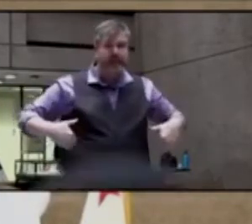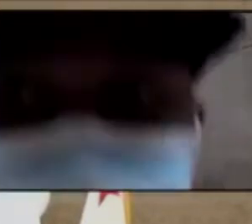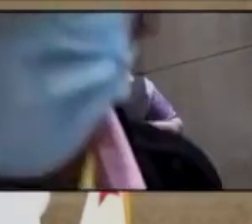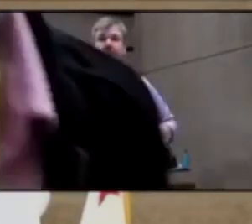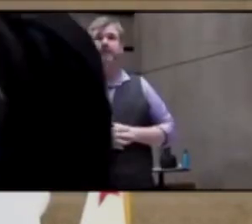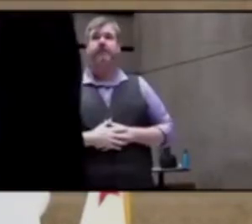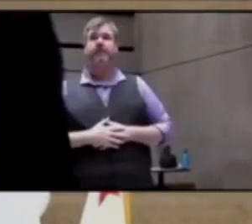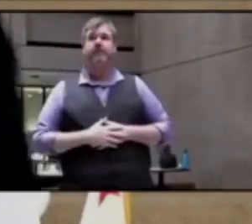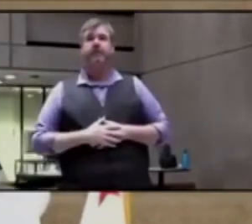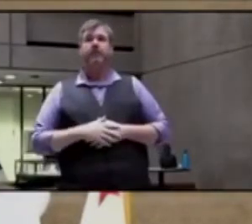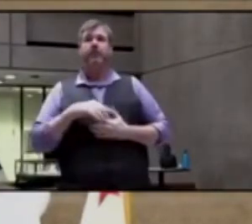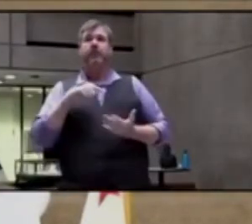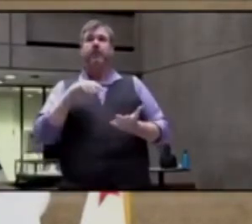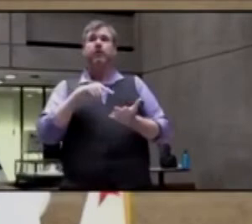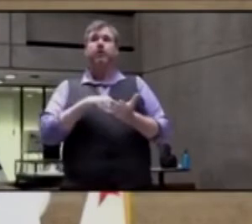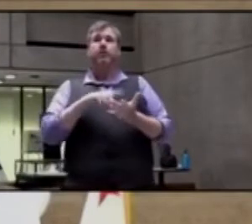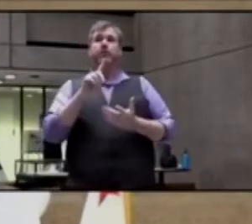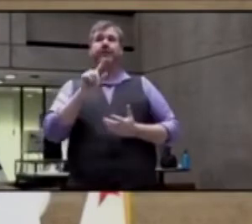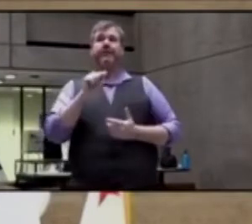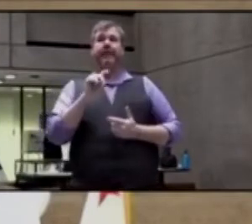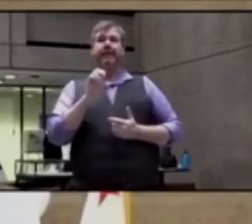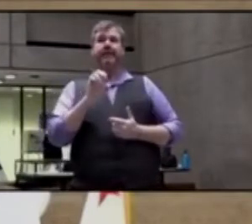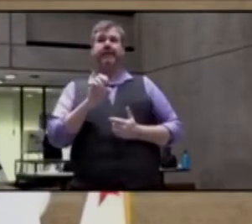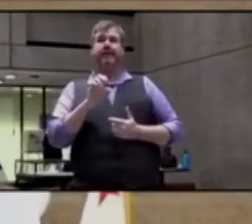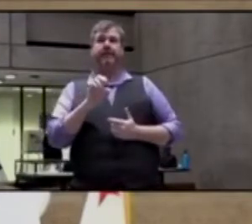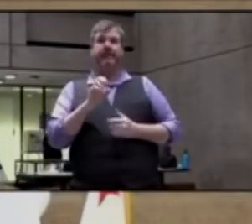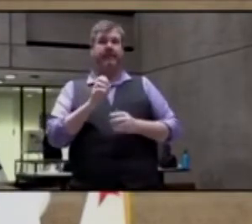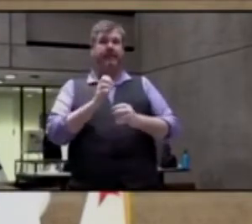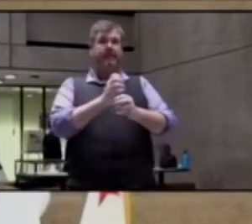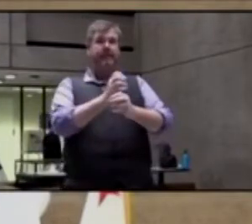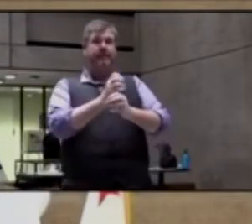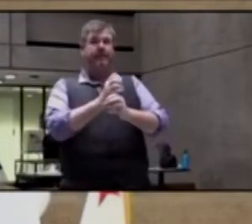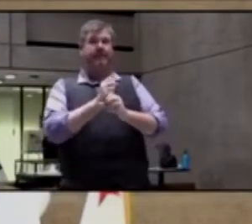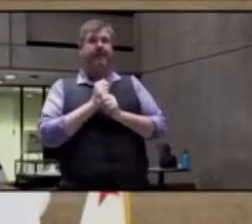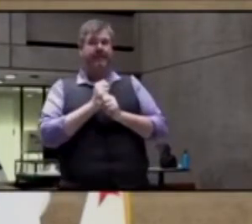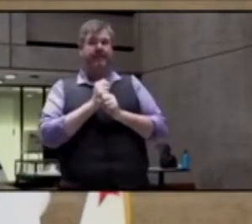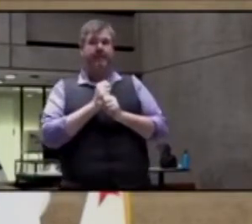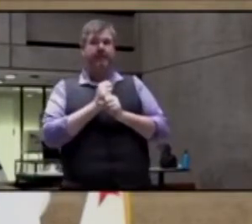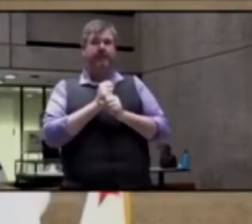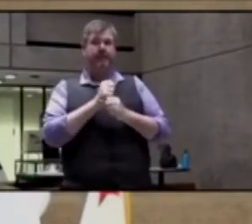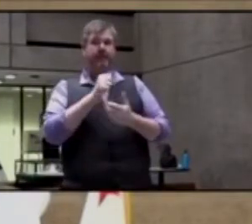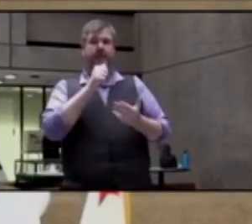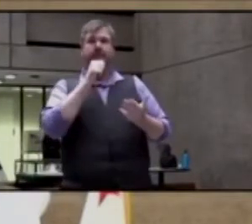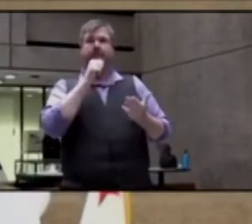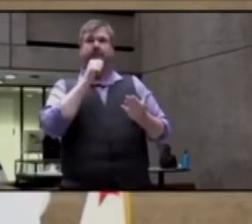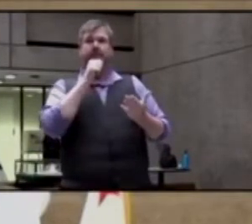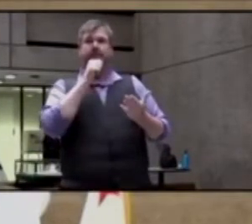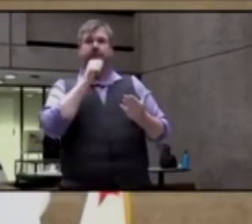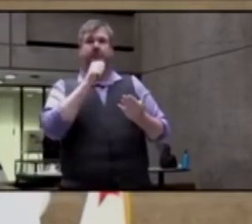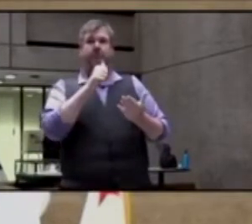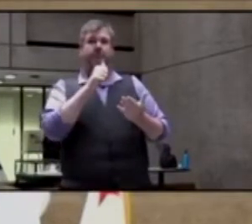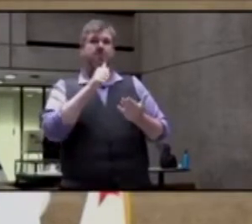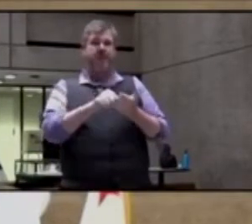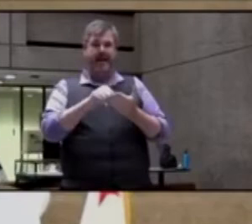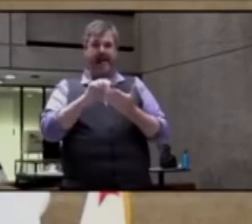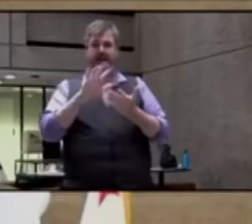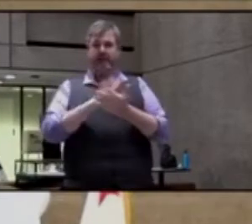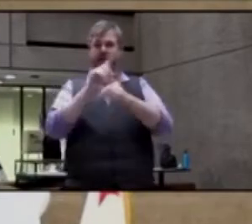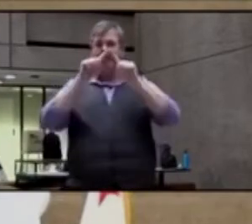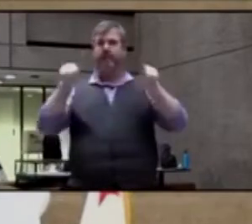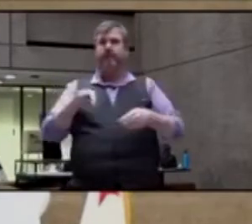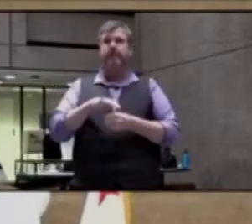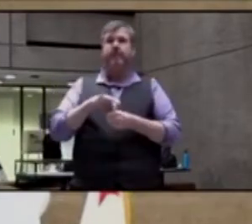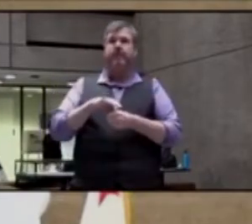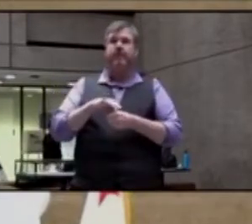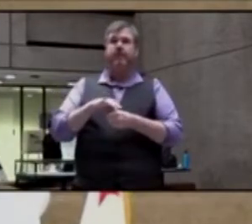yourself mailed a ballot from our office is October 19th. So you still have plenty of time to get registered.